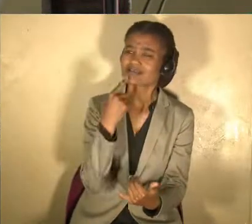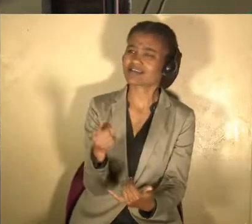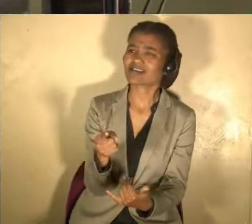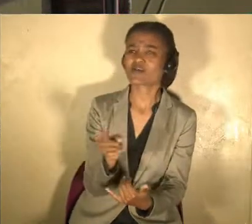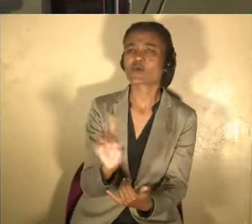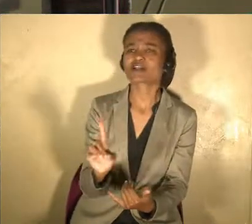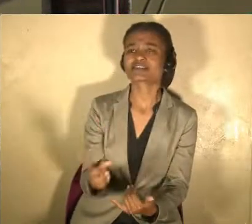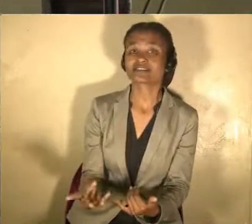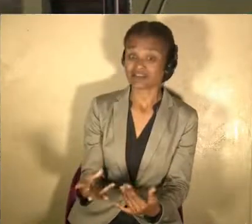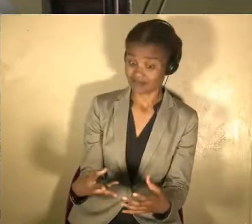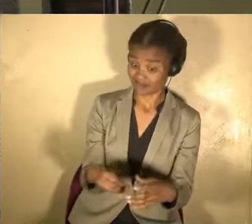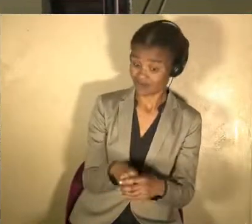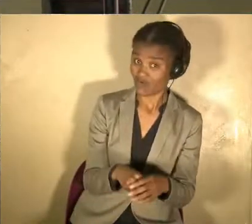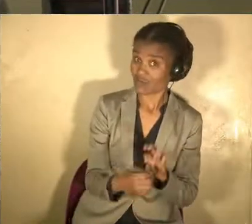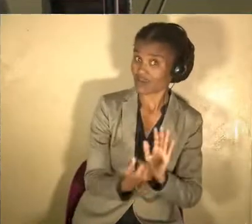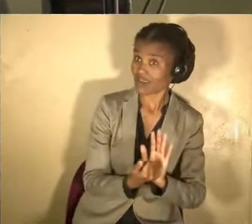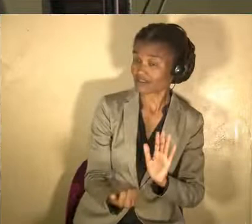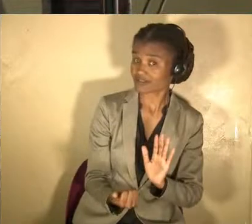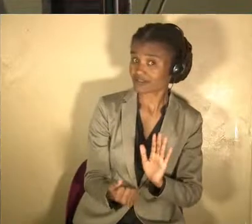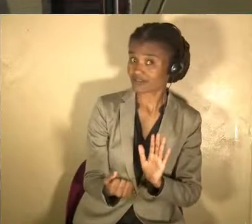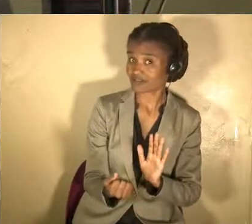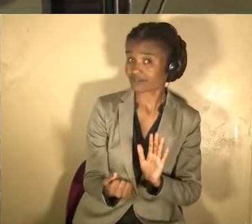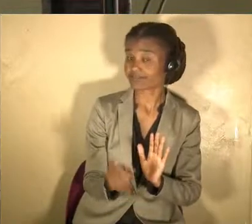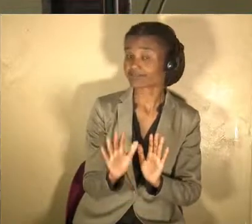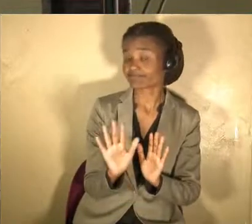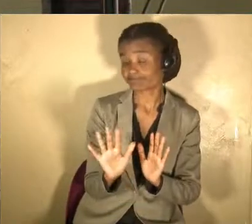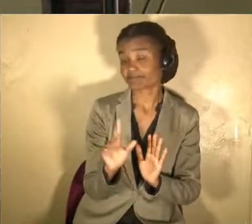all our magistrate court in Gauteng,